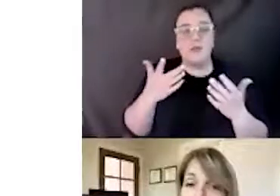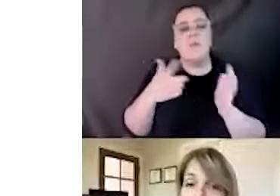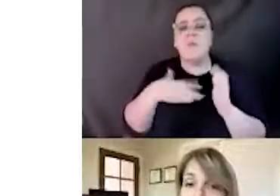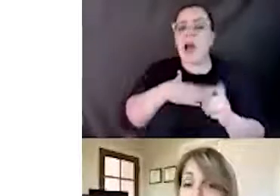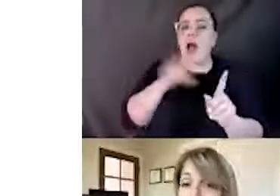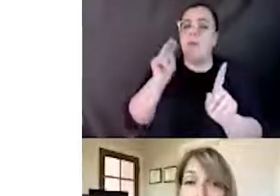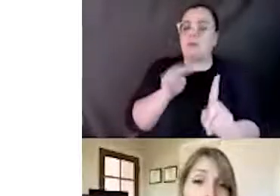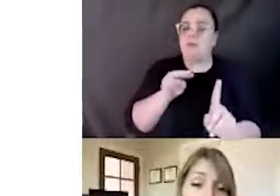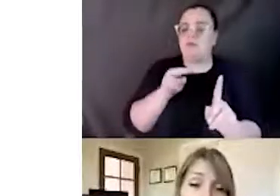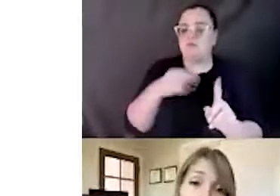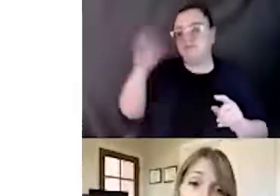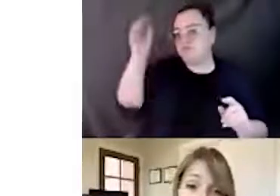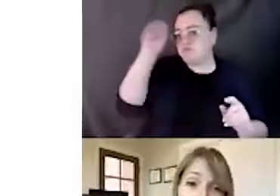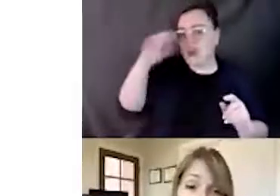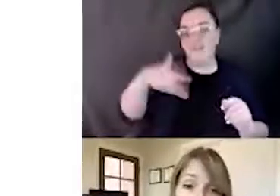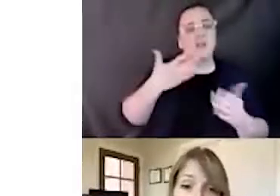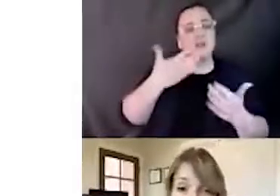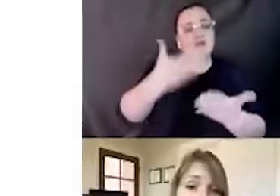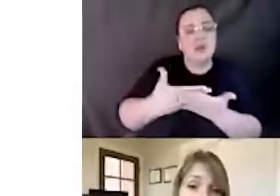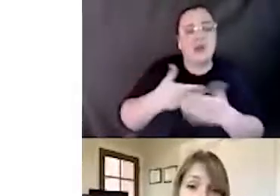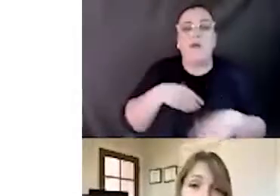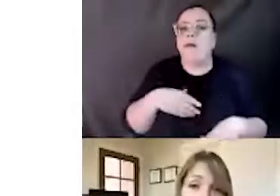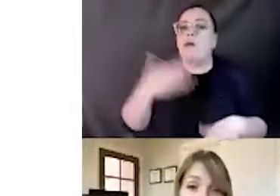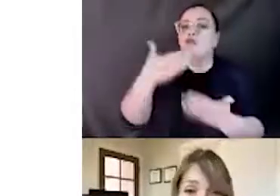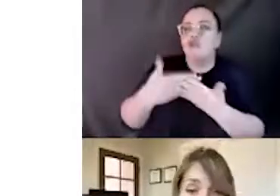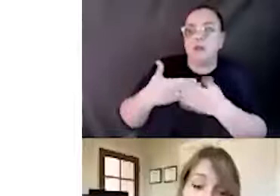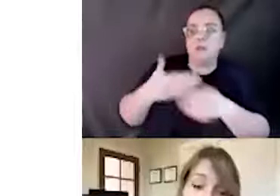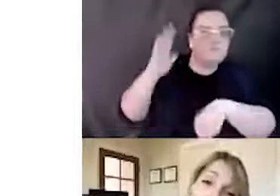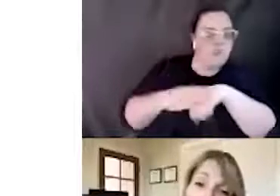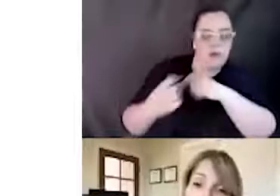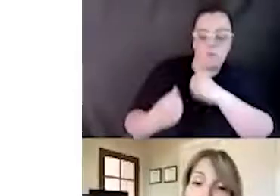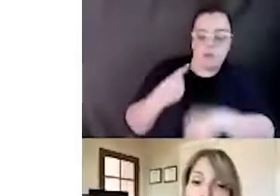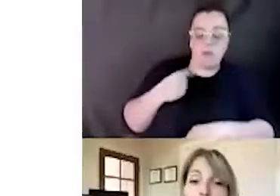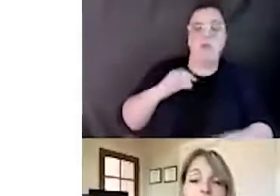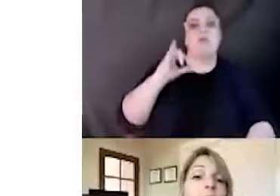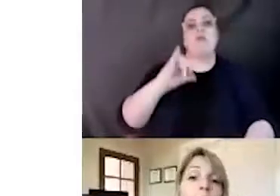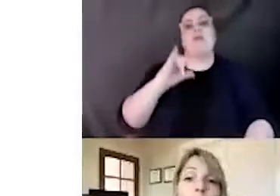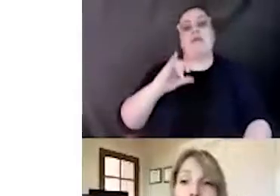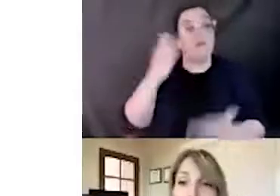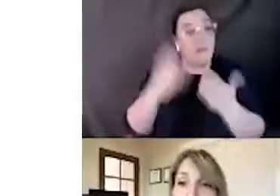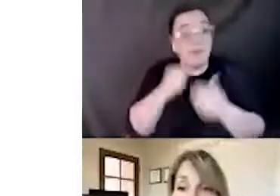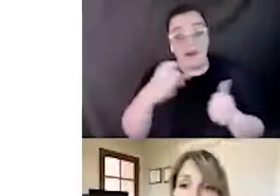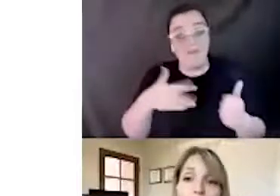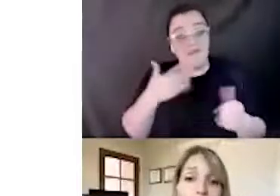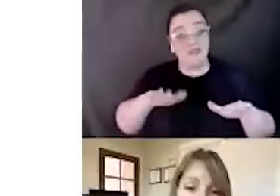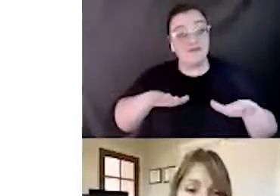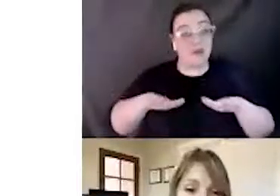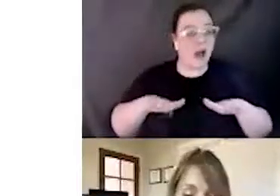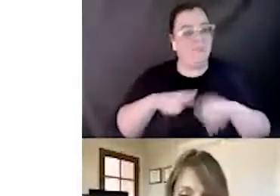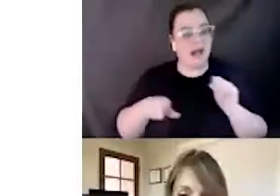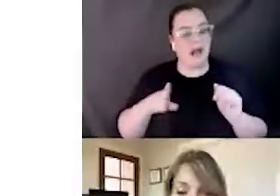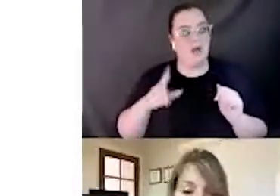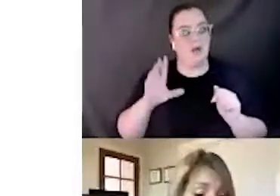because it works as a really great test drill for people, because people will get an alert. And even if they don't feel shaking, it helps them to get accustomed